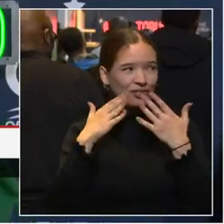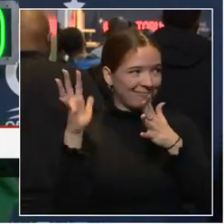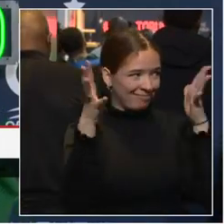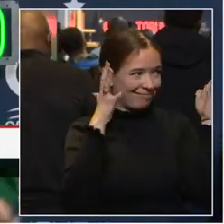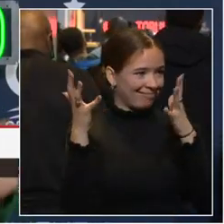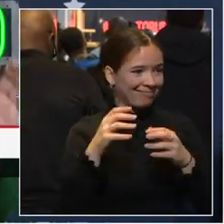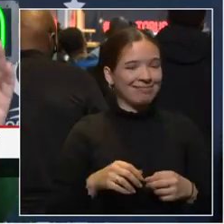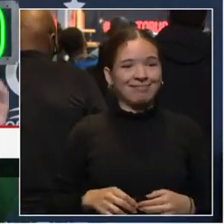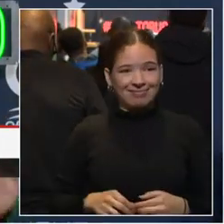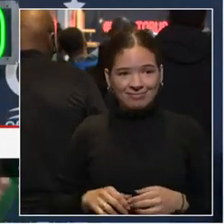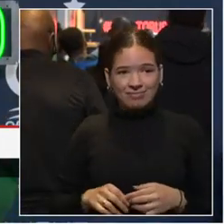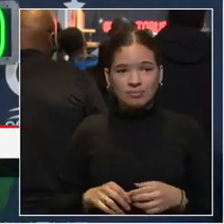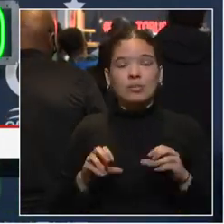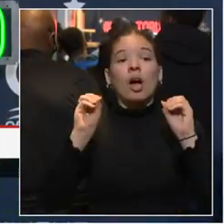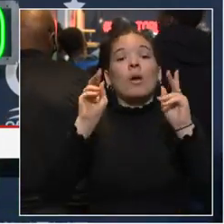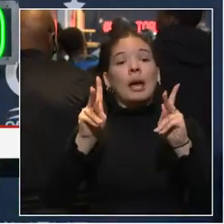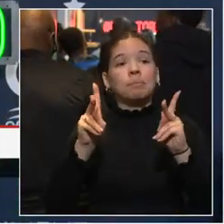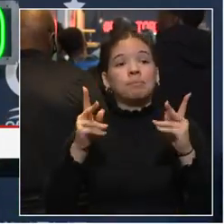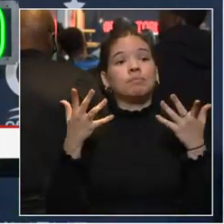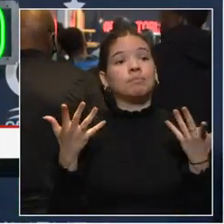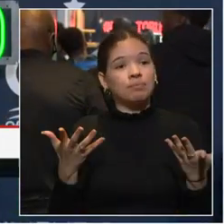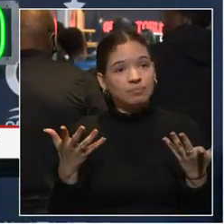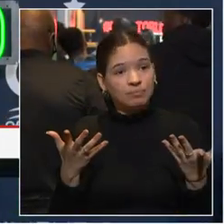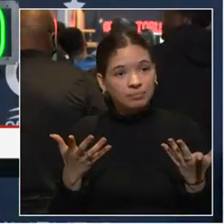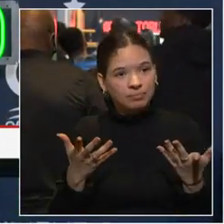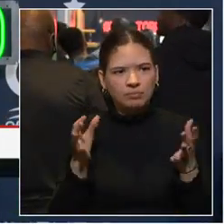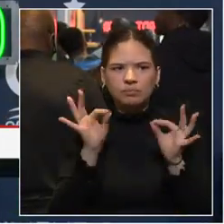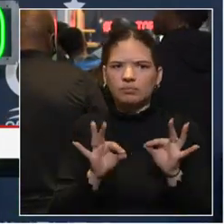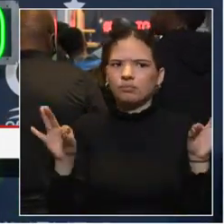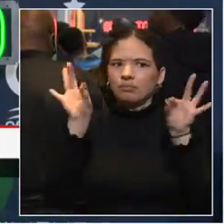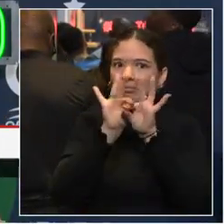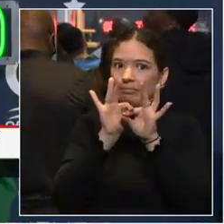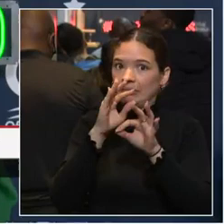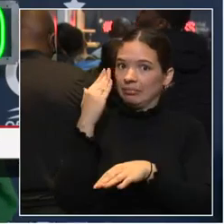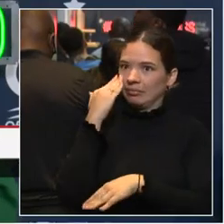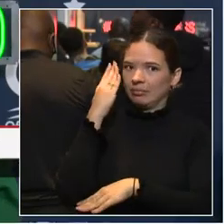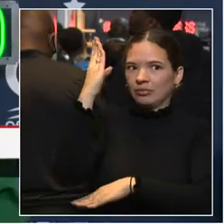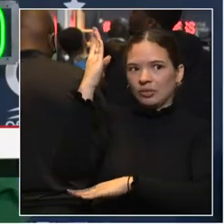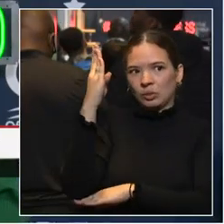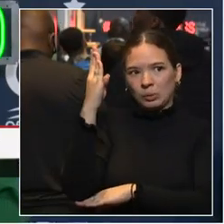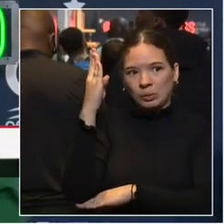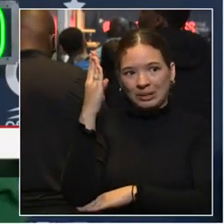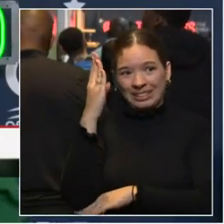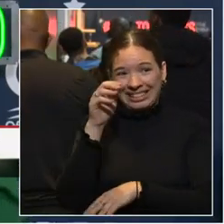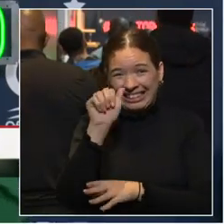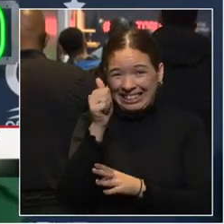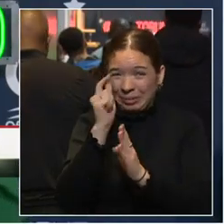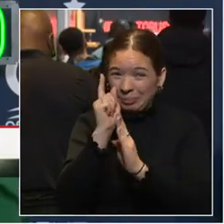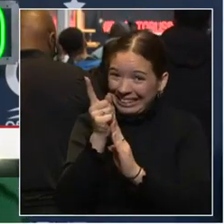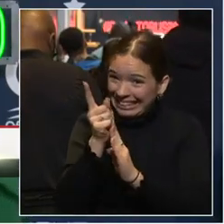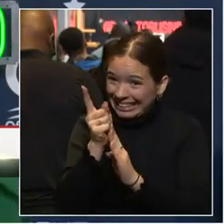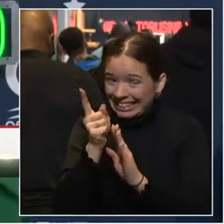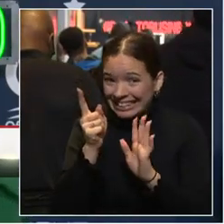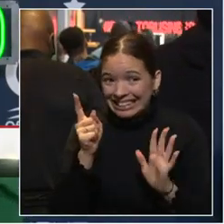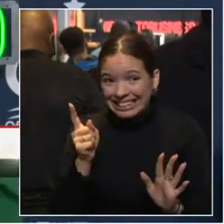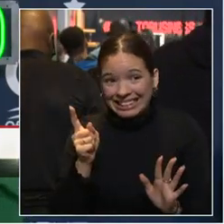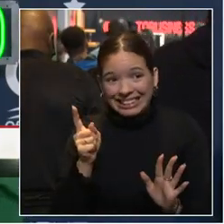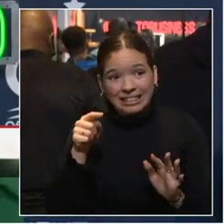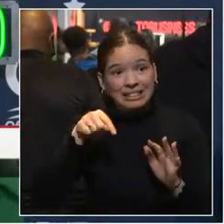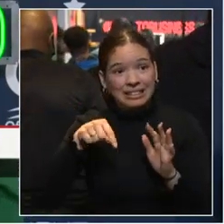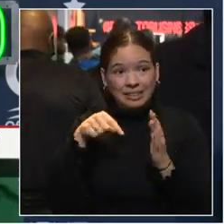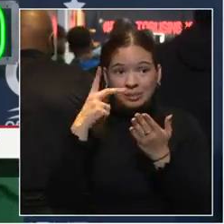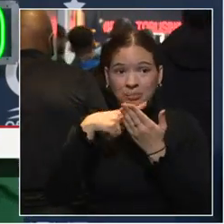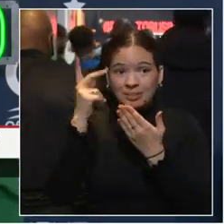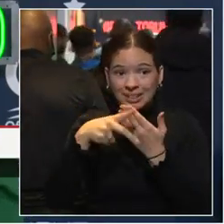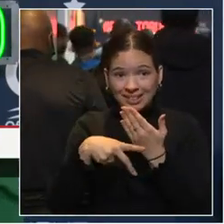All right, folks, so this is the important time, because at 12 noon, 10 minutes, the MBSYEP application